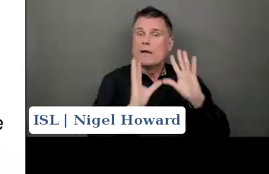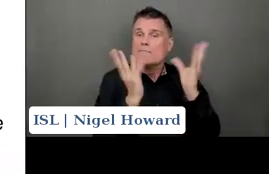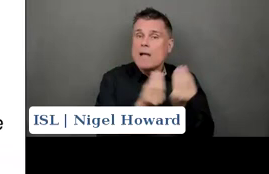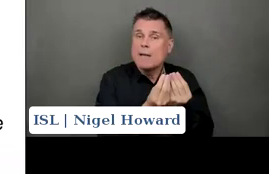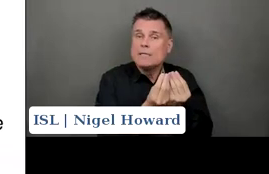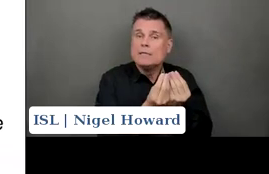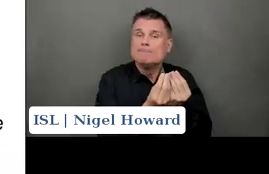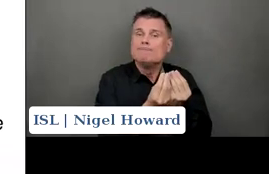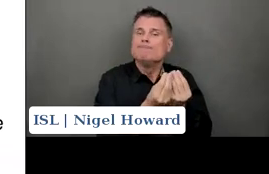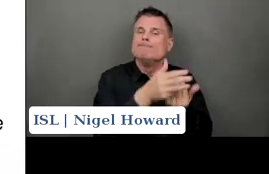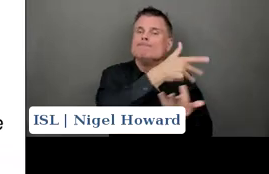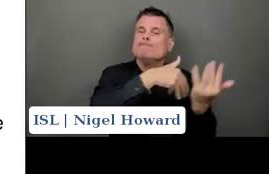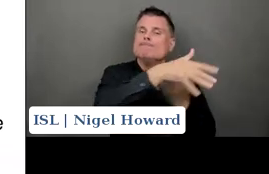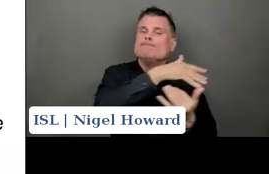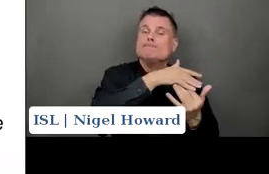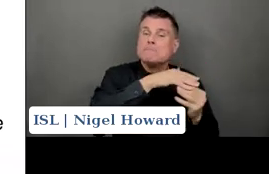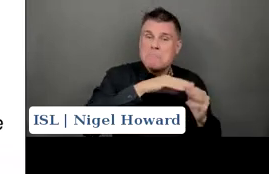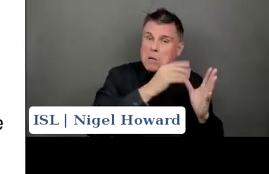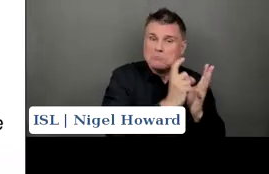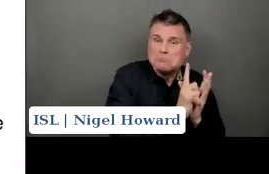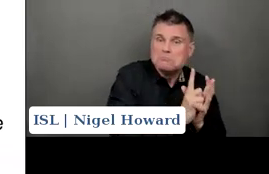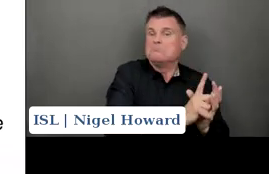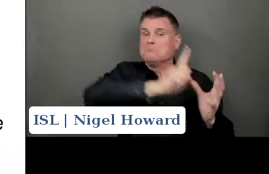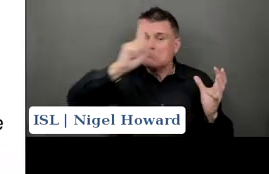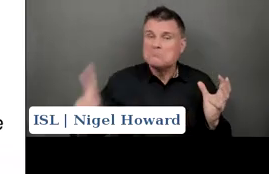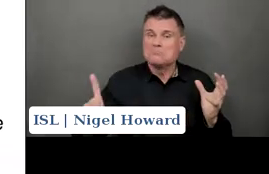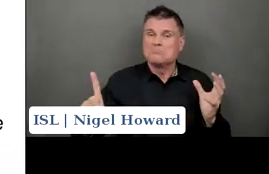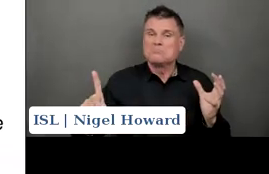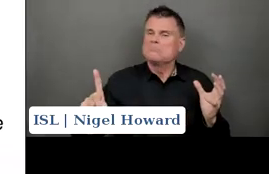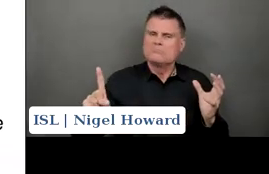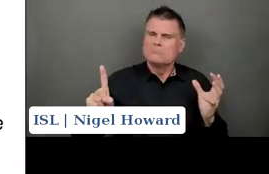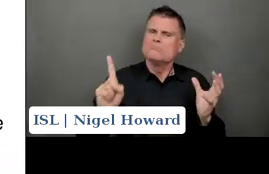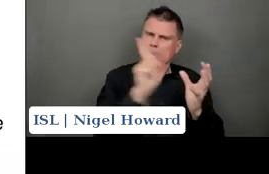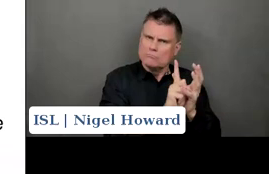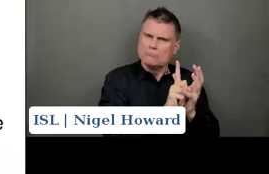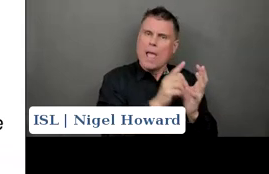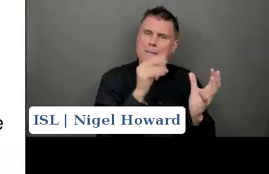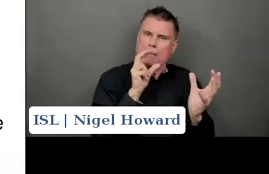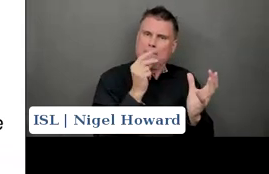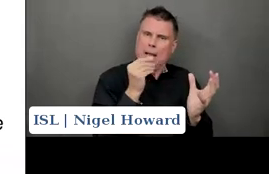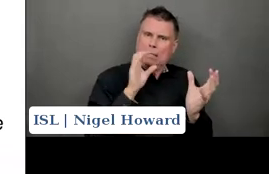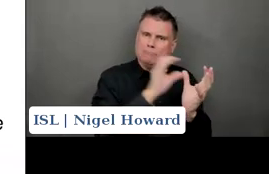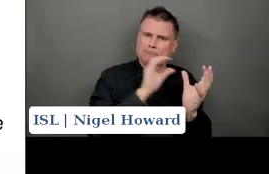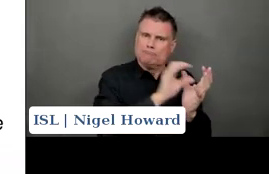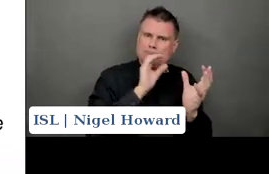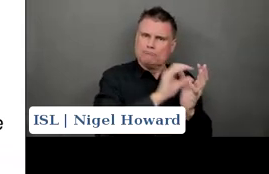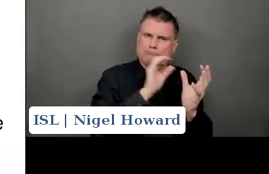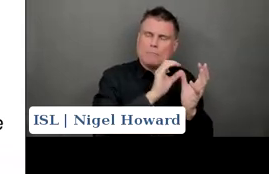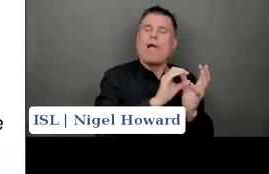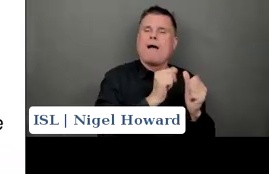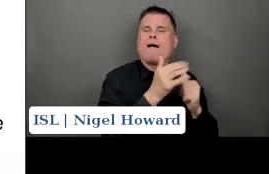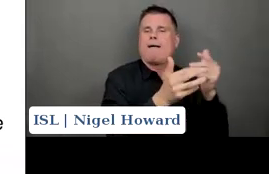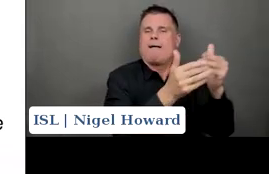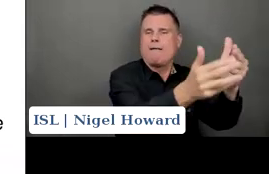pensions to supplement that lack of working during the later years of life. So in this way, we see these as being some of the key